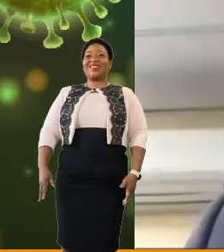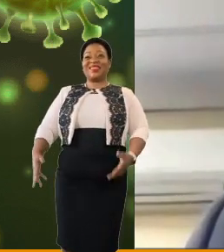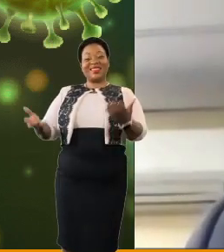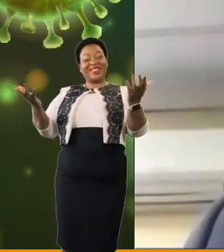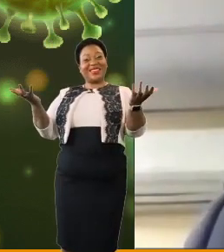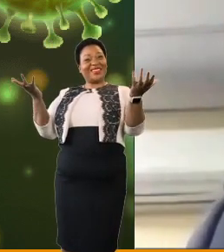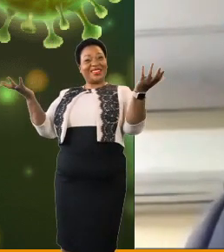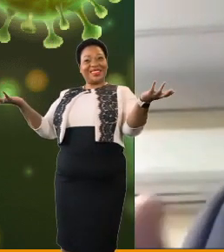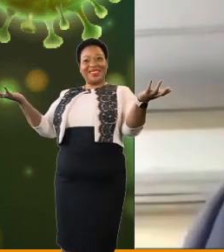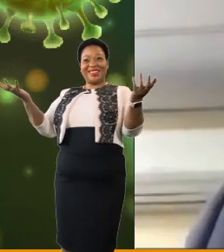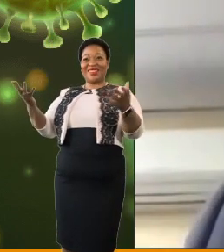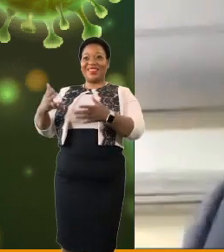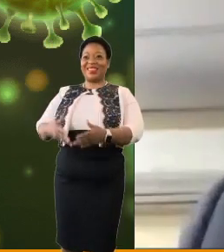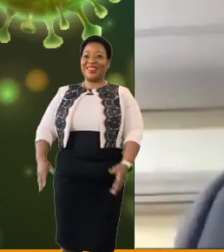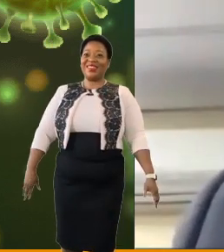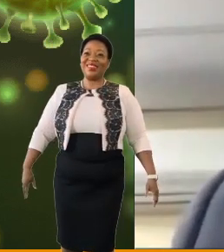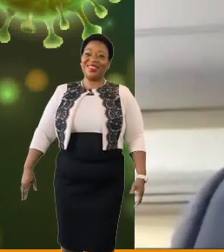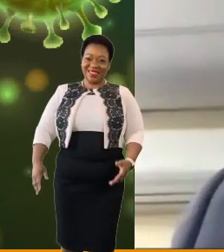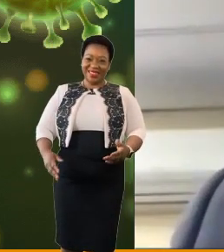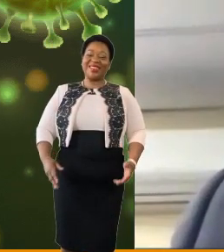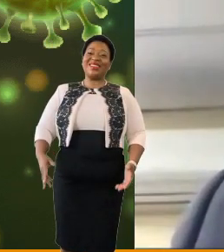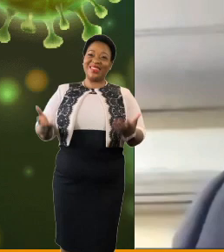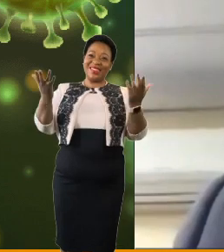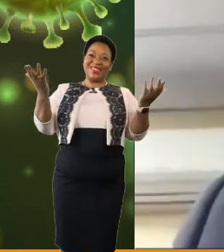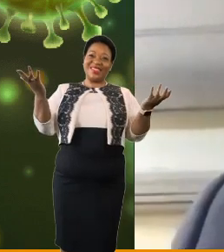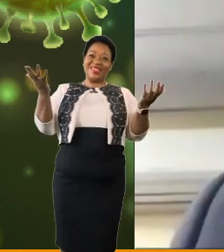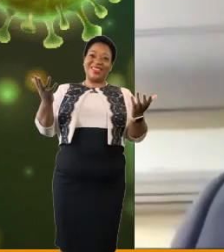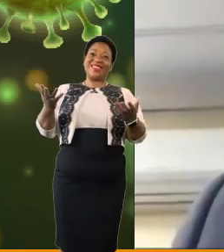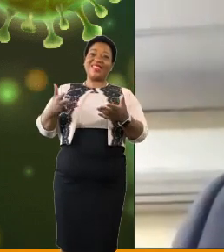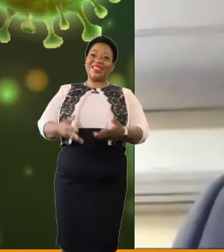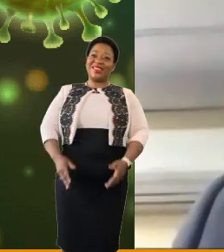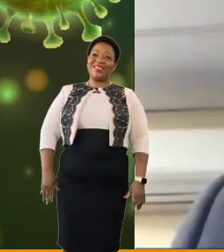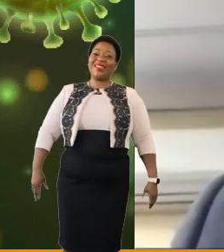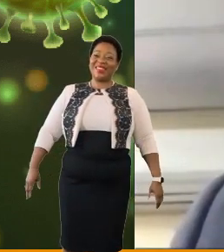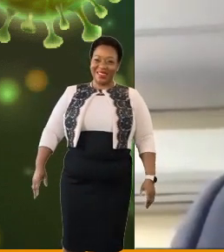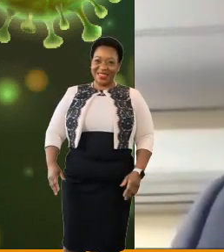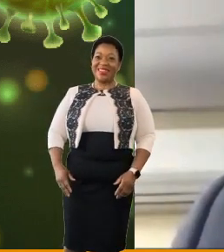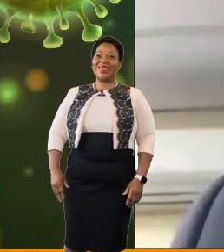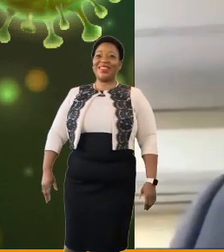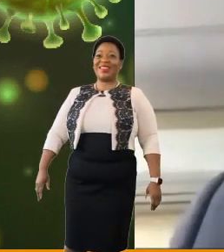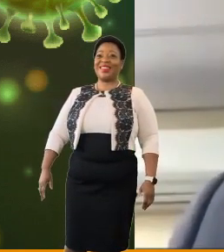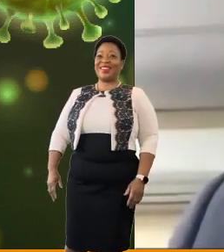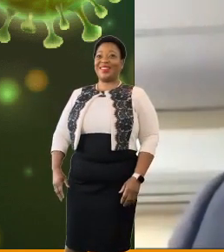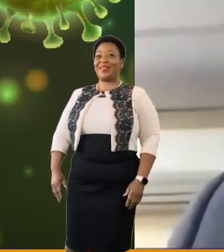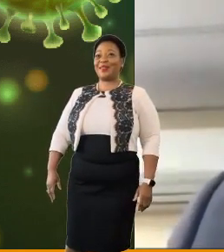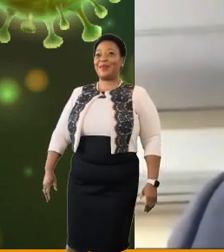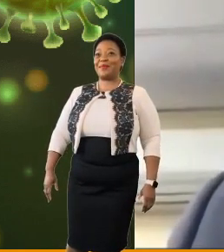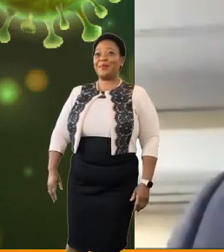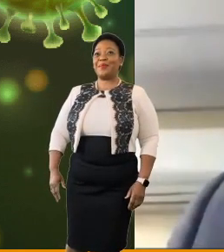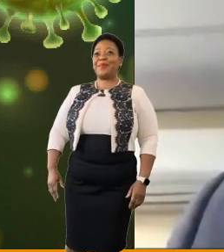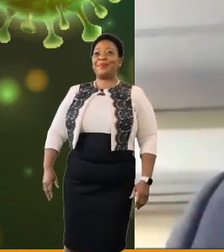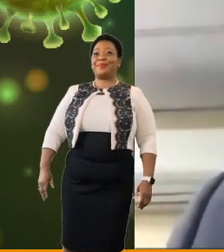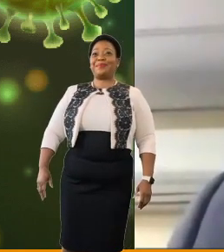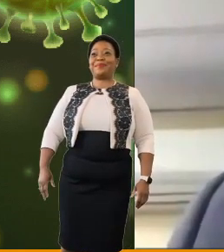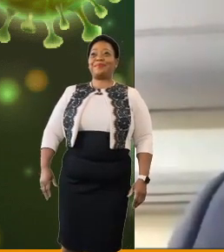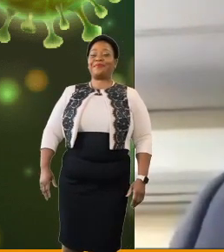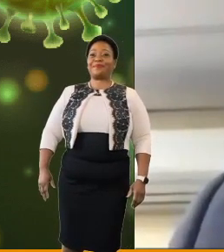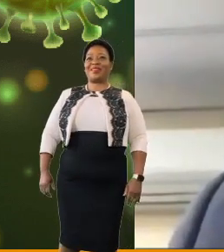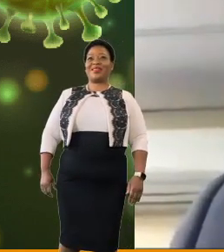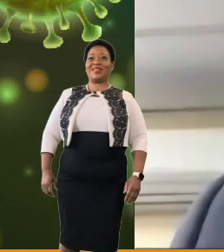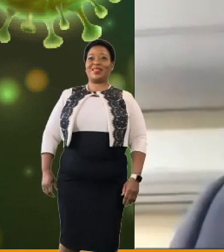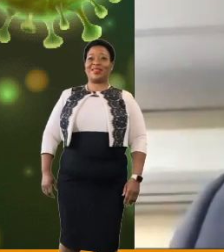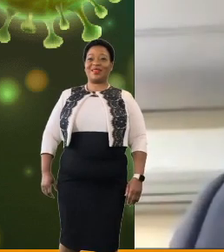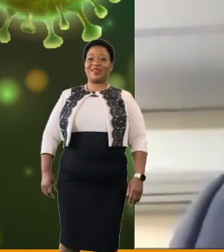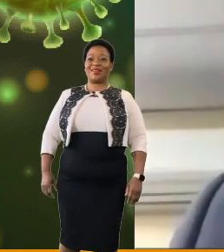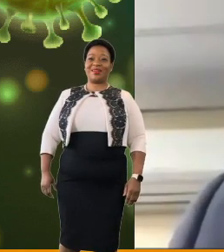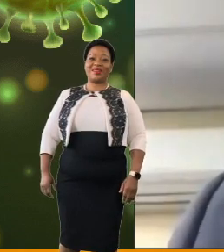6.7. But in that calculation, you may find that an employer says, I have an employee